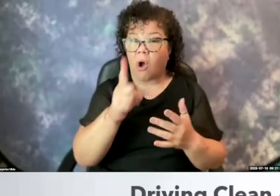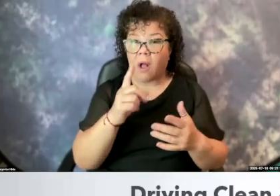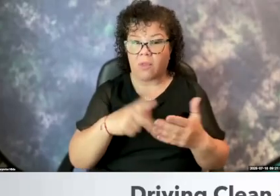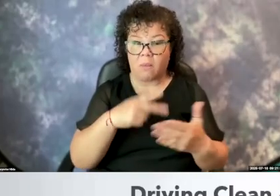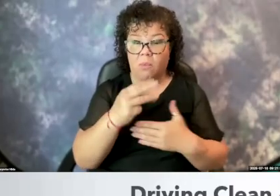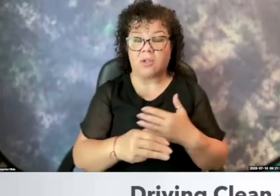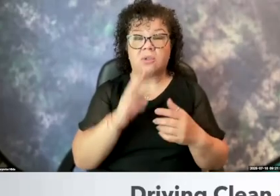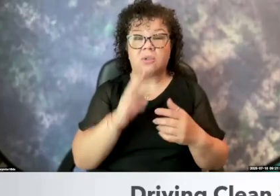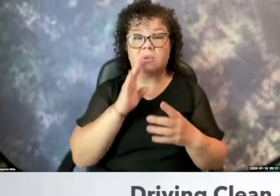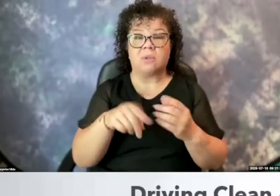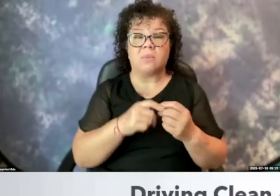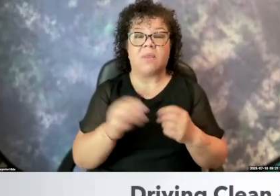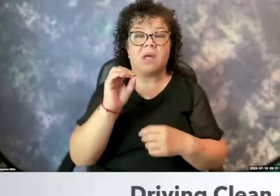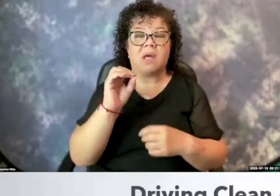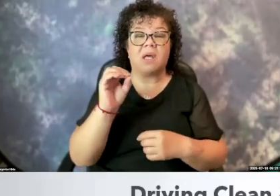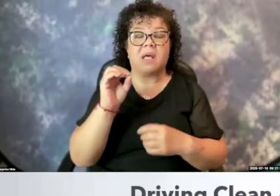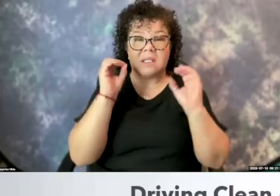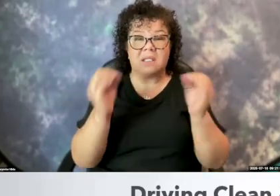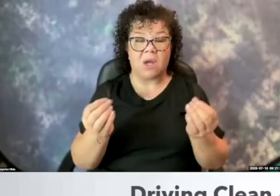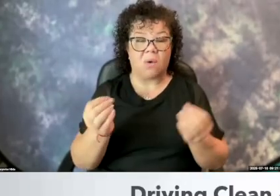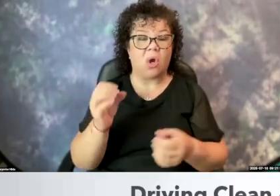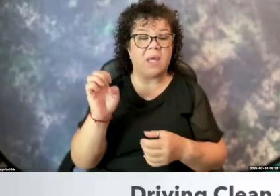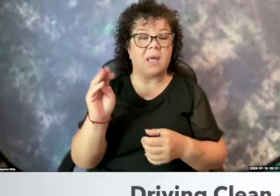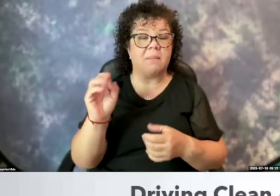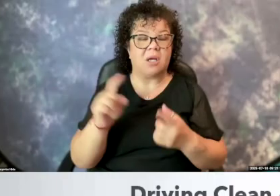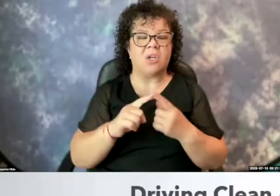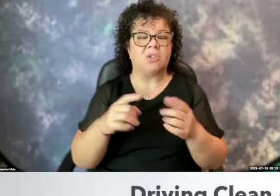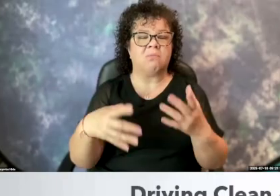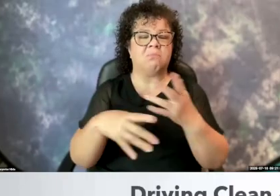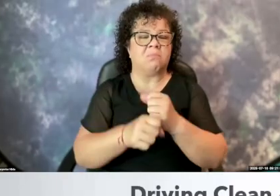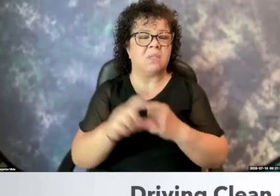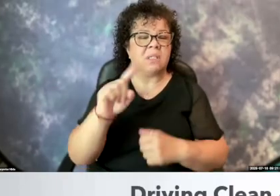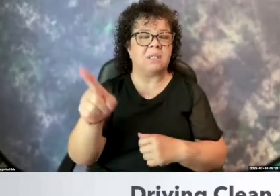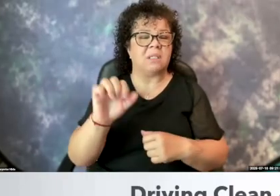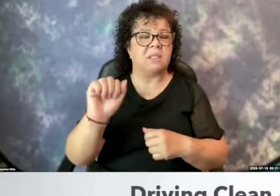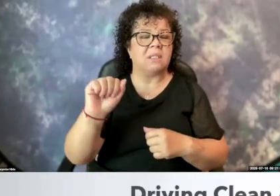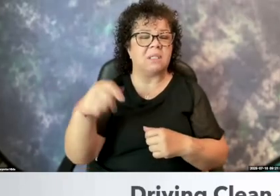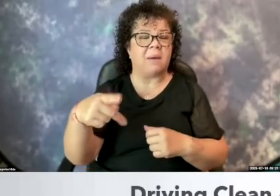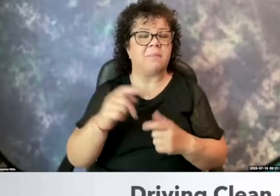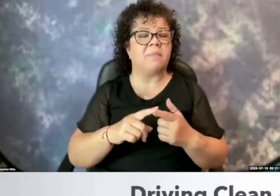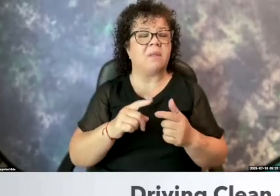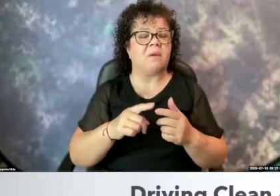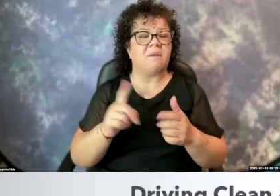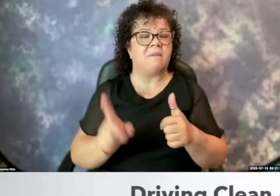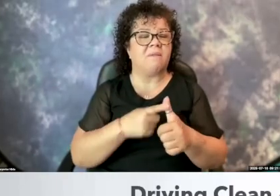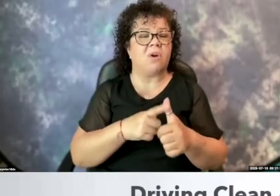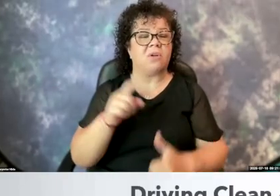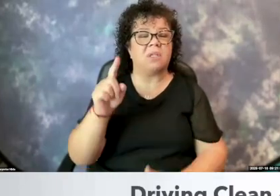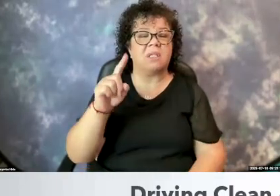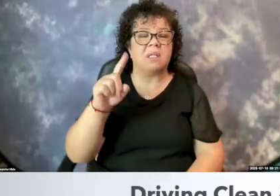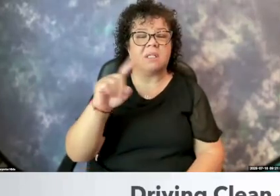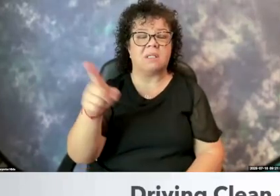each of the projects. I'll provide a quick refresher on what these projects are, starting with the Zero-Emission Assurance Project, or ZAP, and